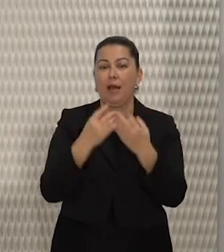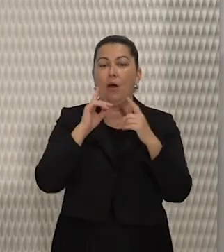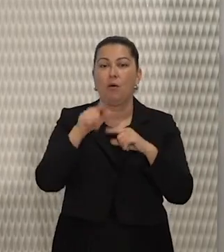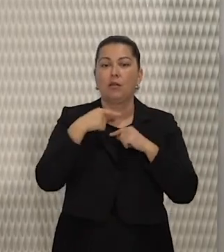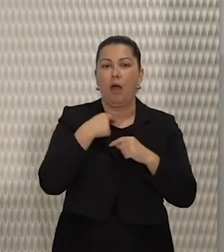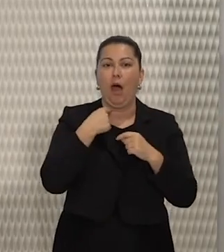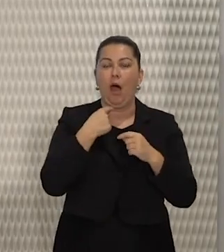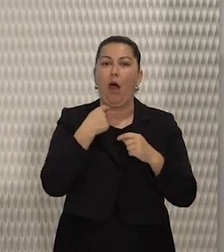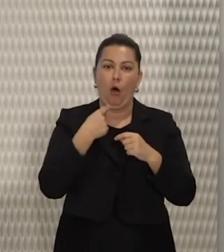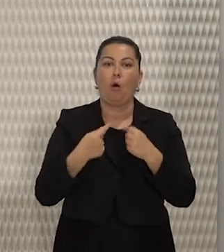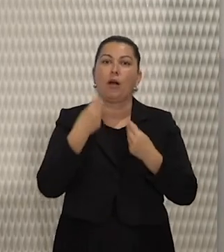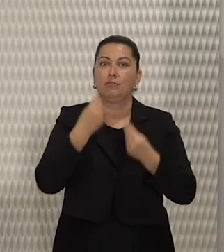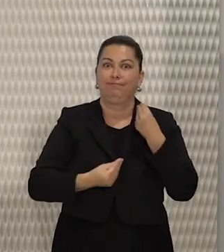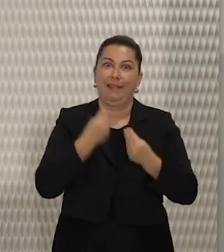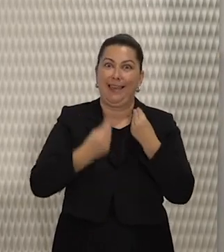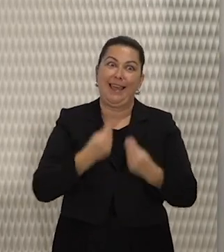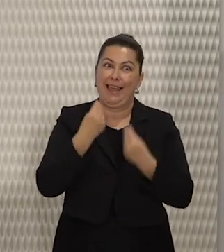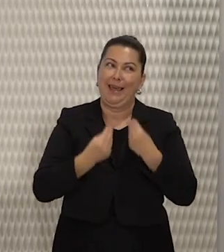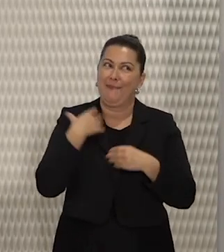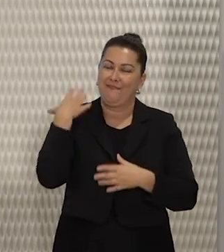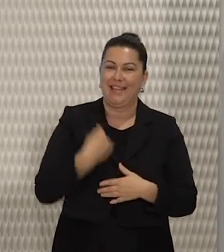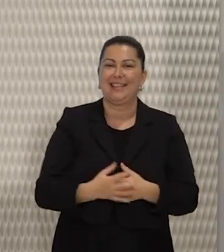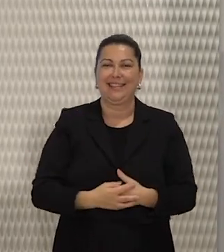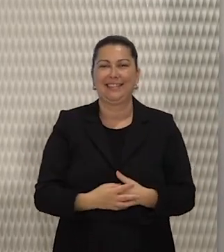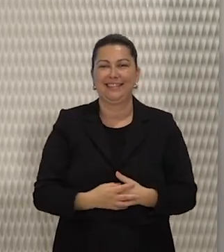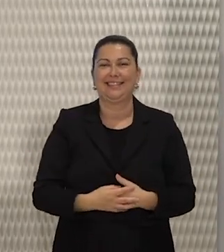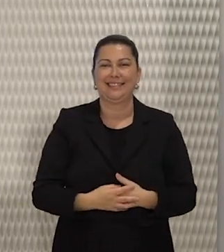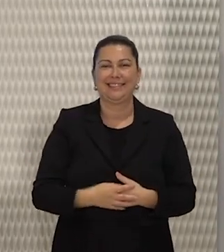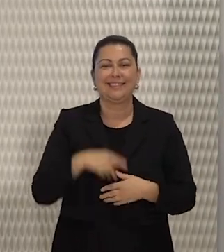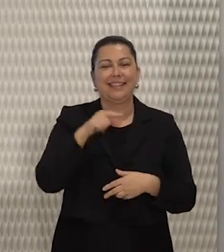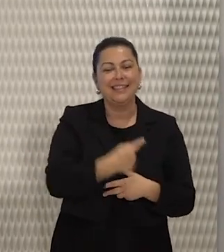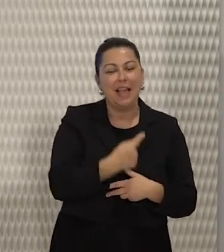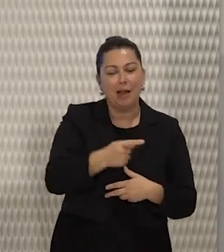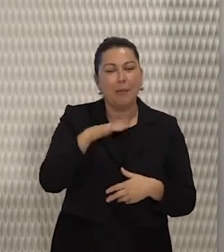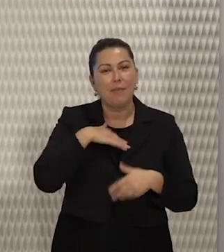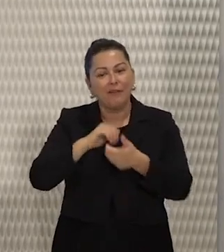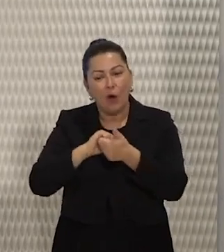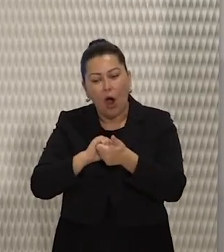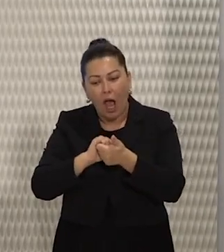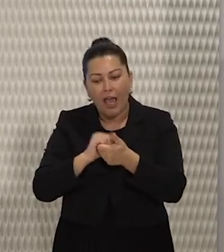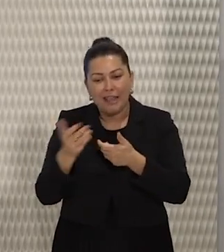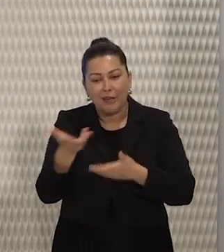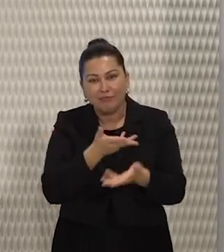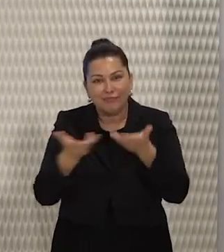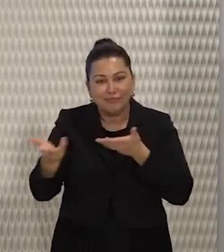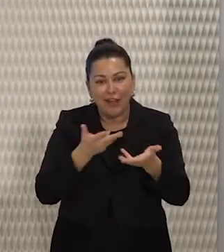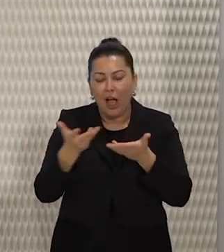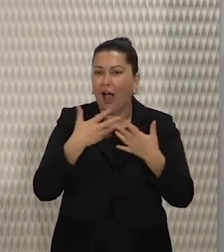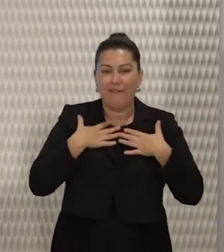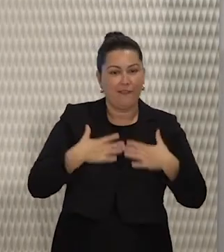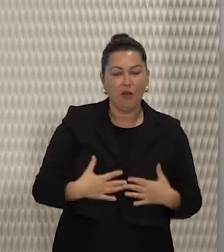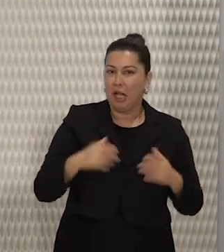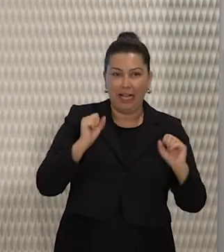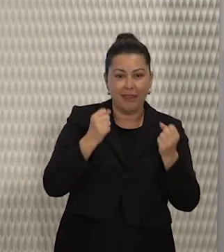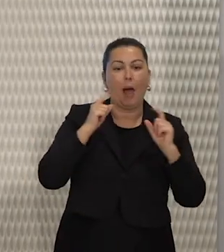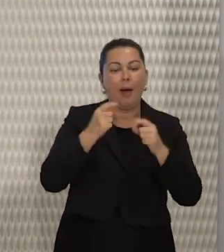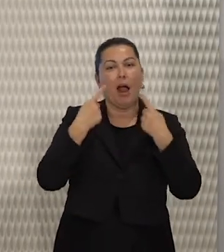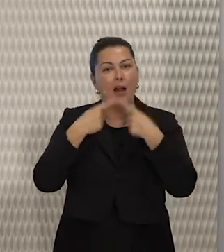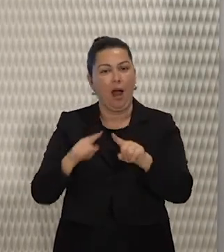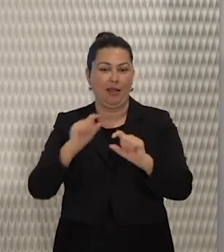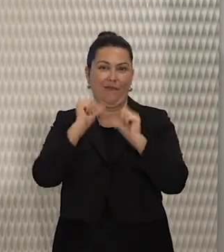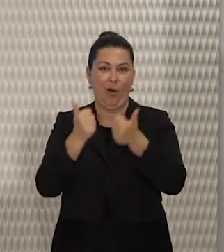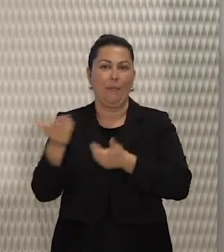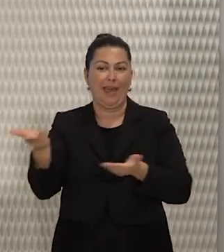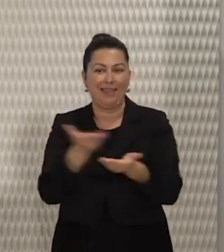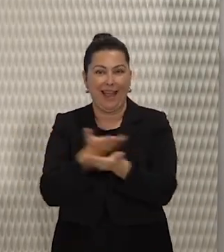again video games. It's his way of interacting with his friends when he can't physically otherwise do it.